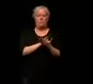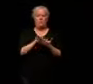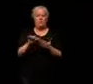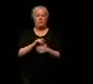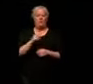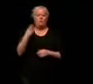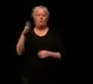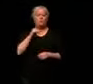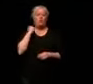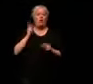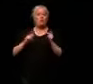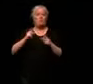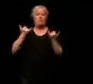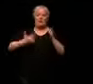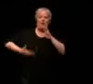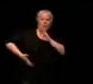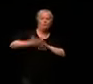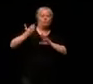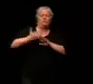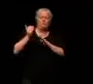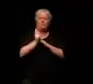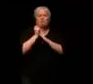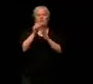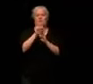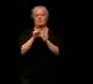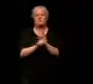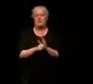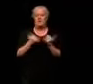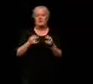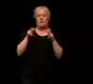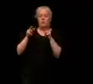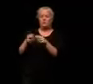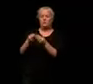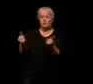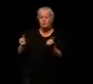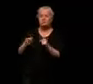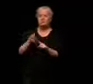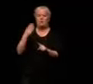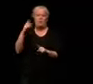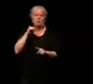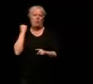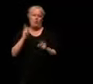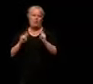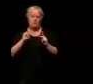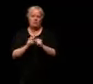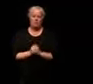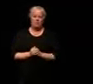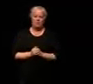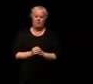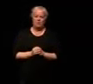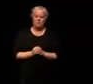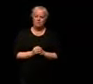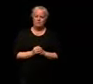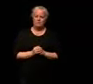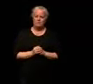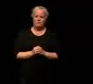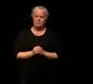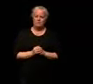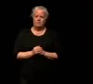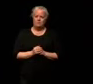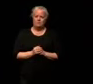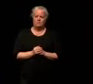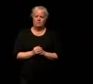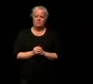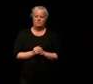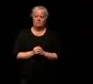state, and it's time for blue-collar solutions to resolve our problems. Where I grew up, it was much more important